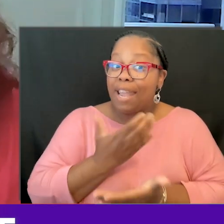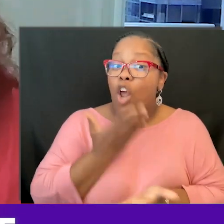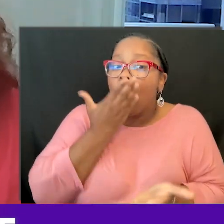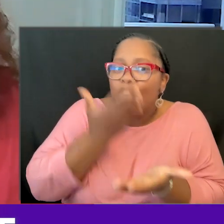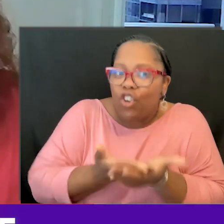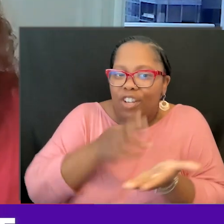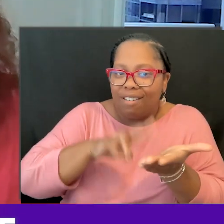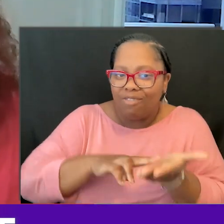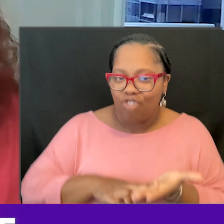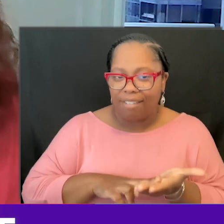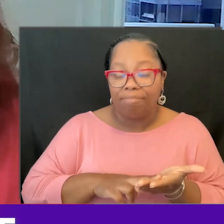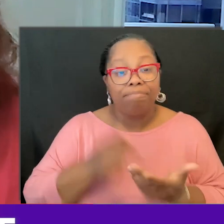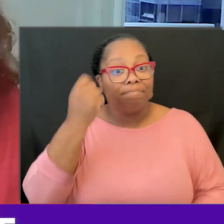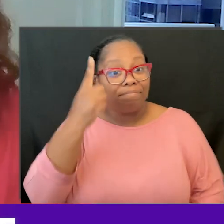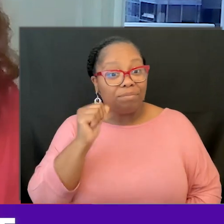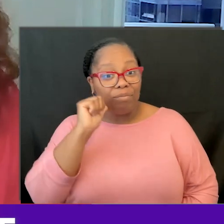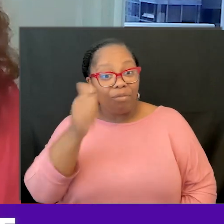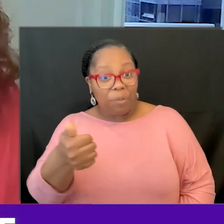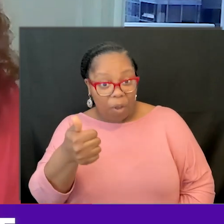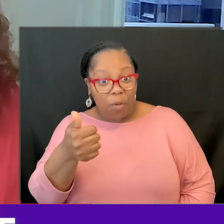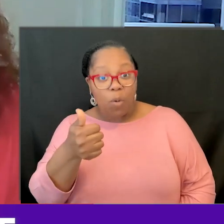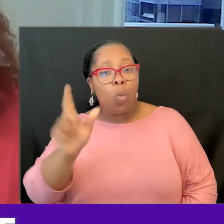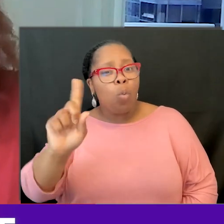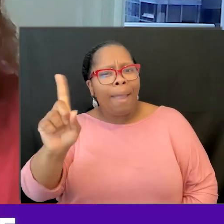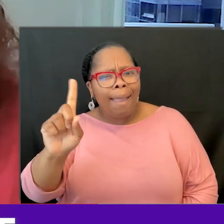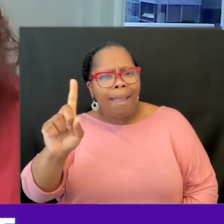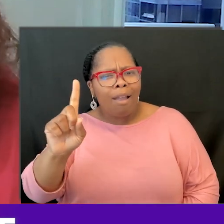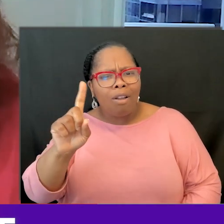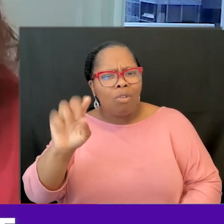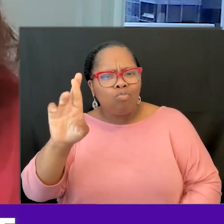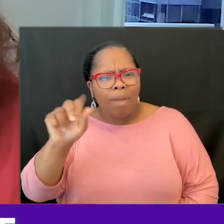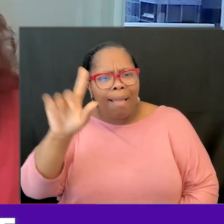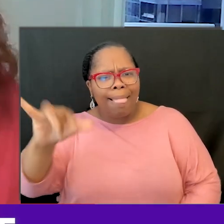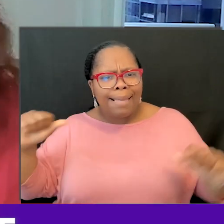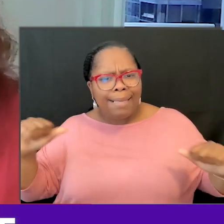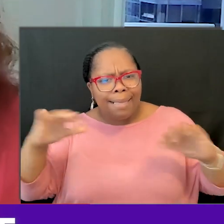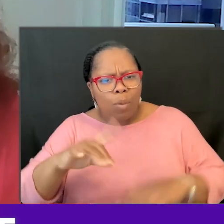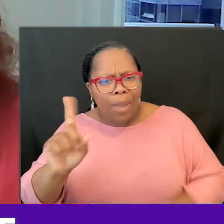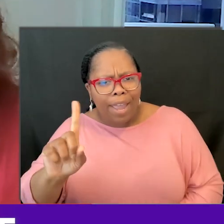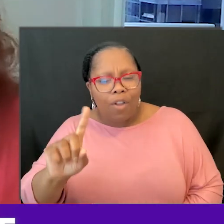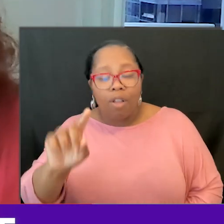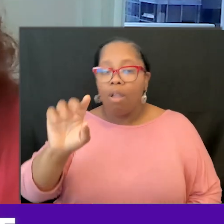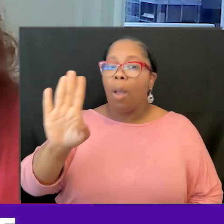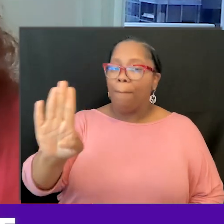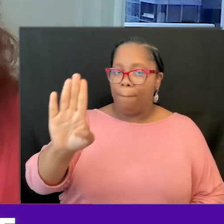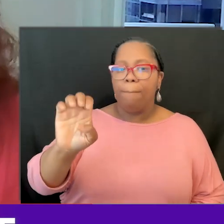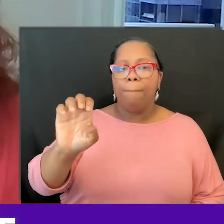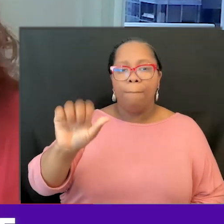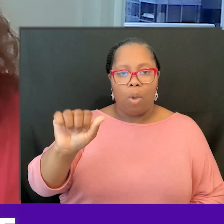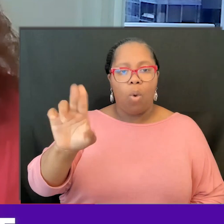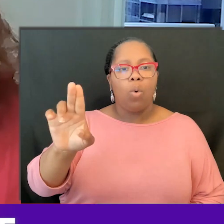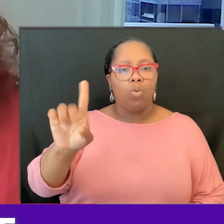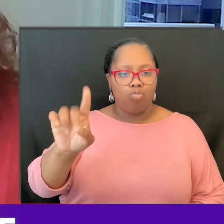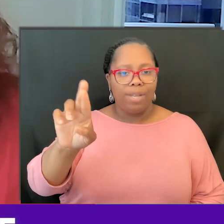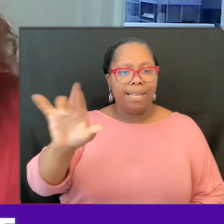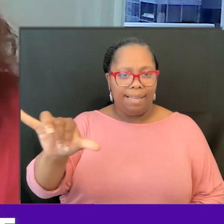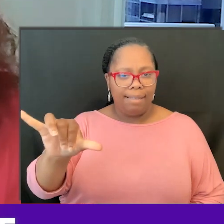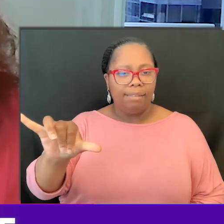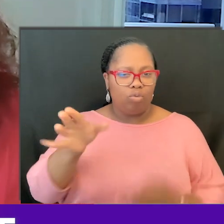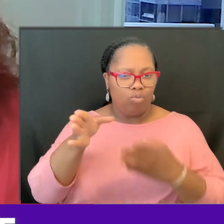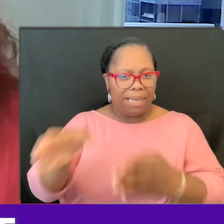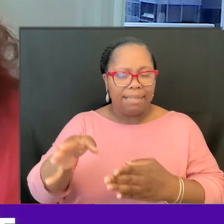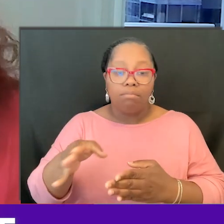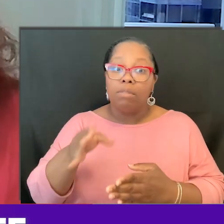the rally will be at Beaudry. Check your email for the latest updates every night this